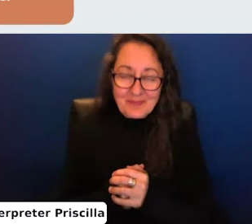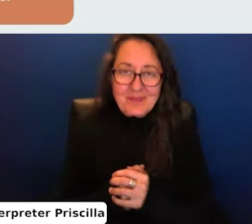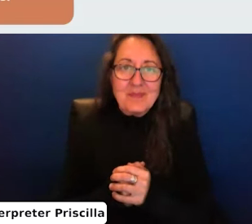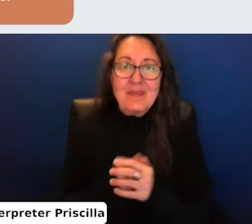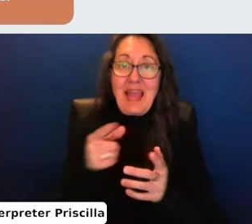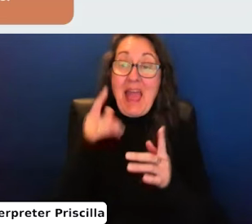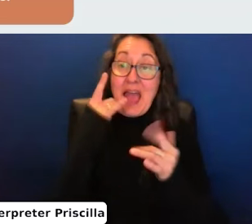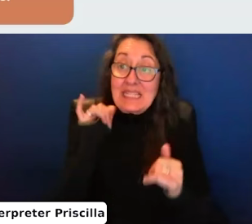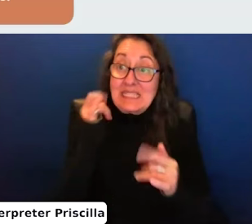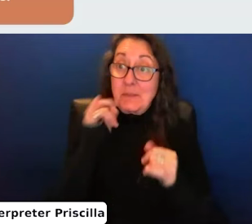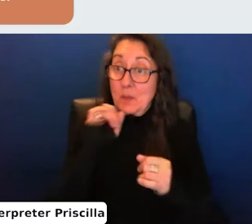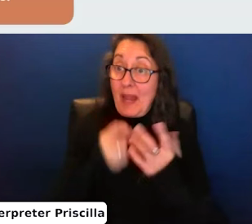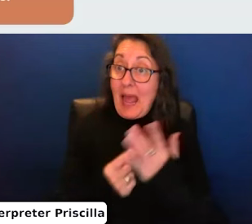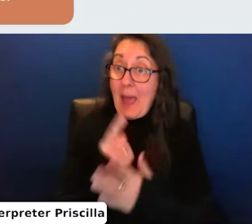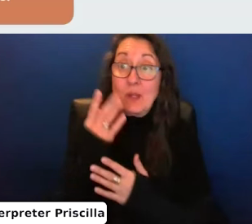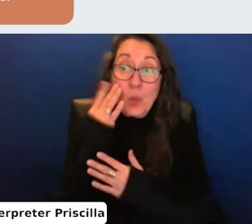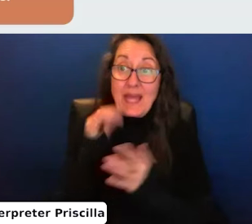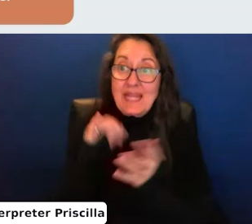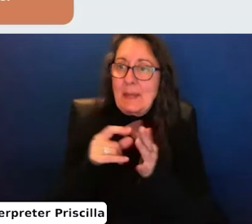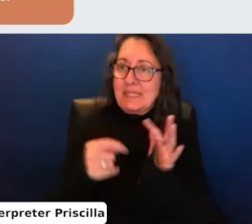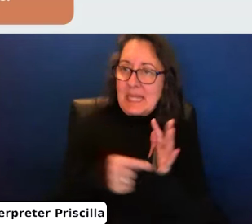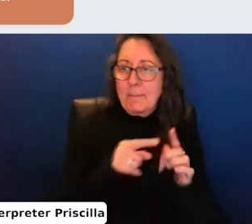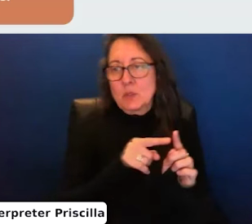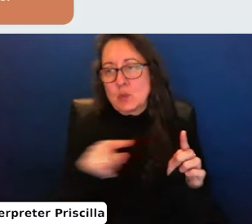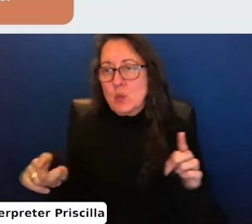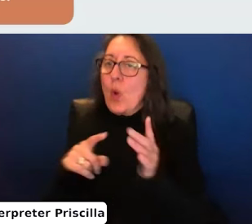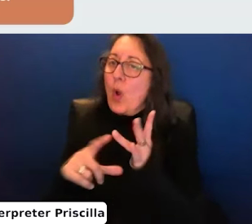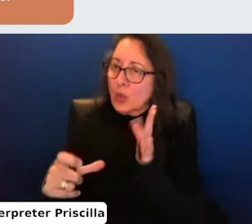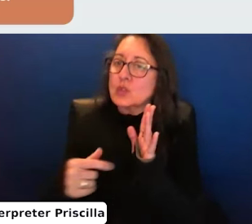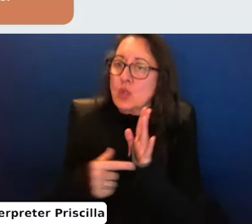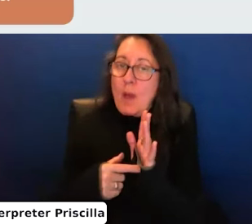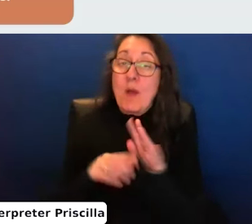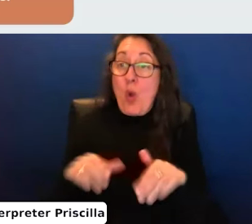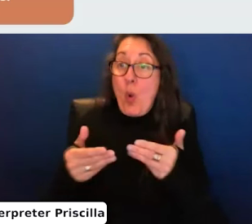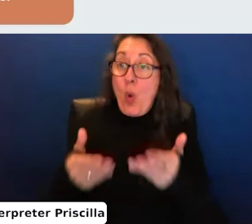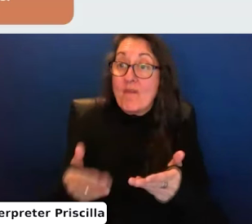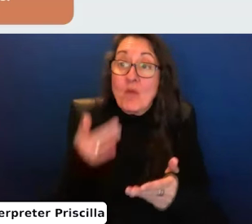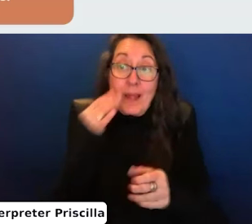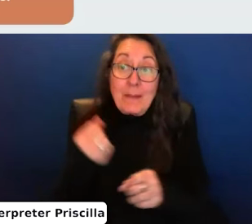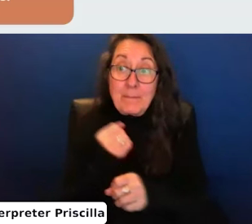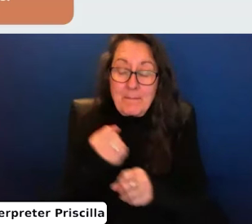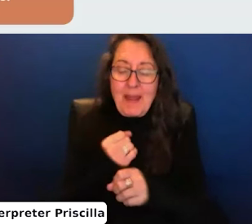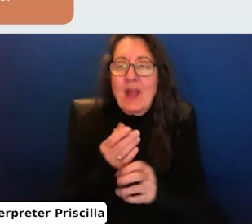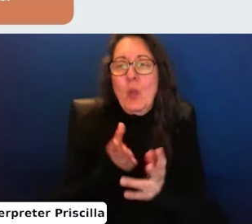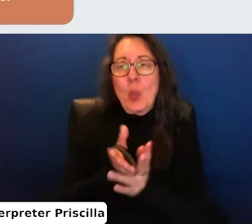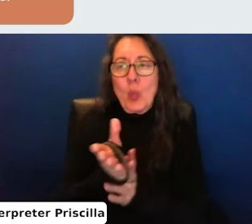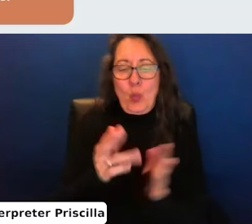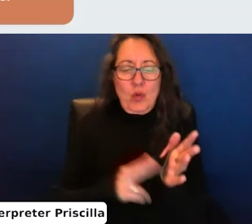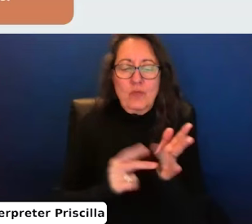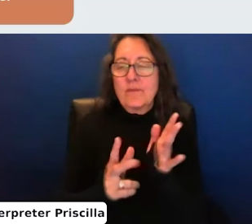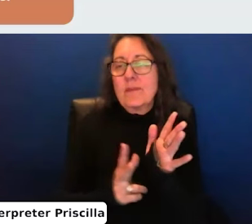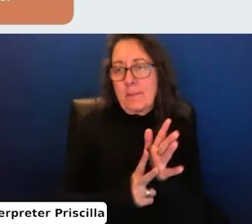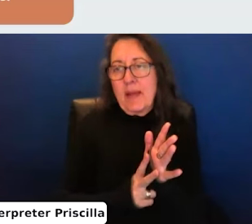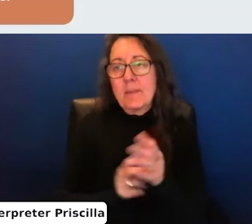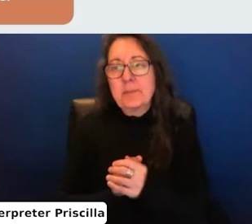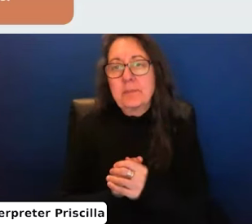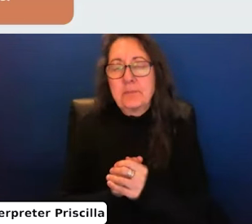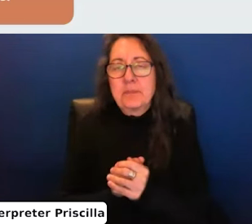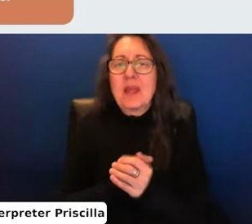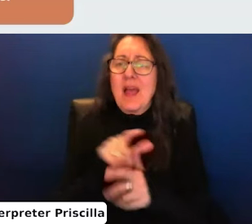Assessment will happen in September to October, and offers will be made during November. All our